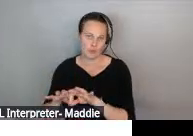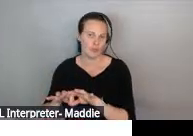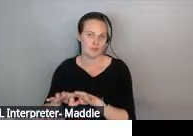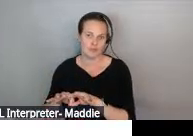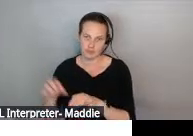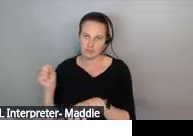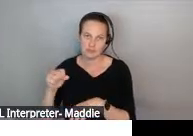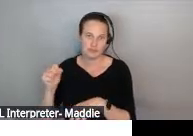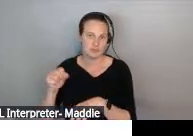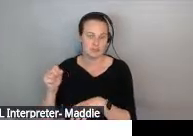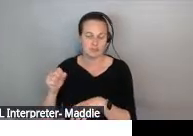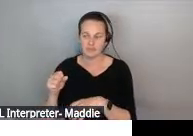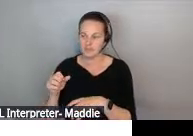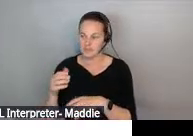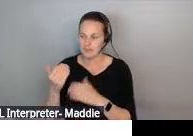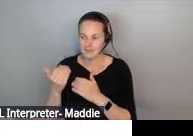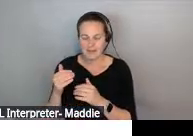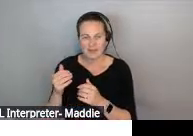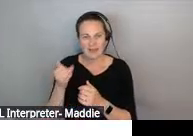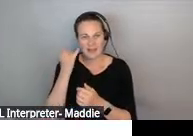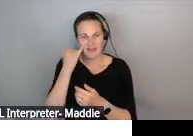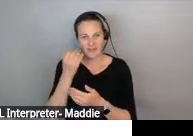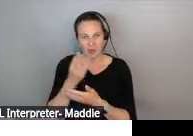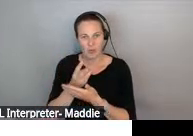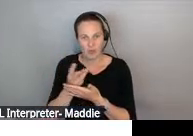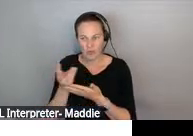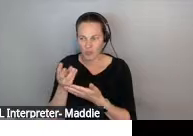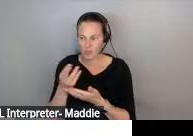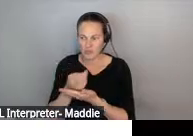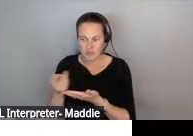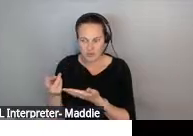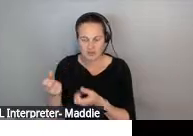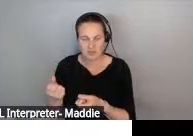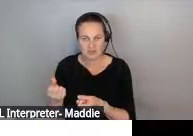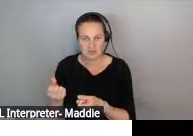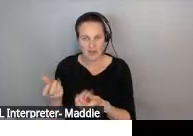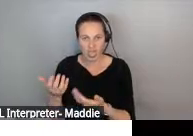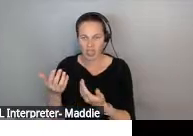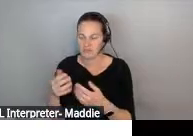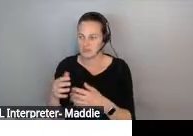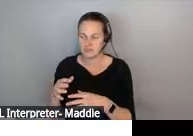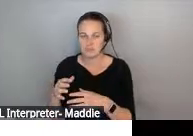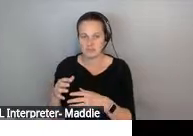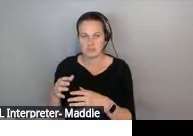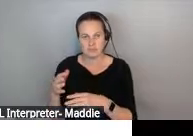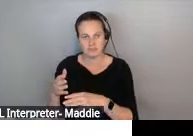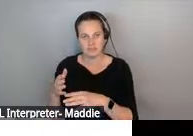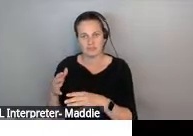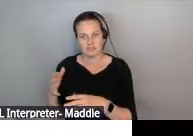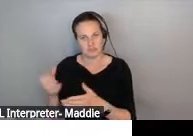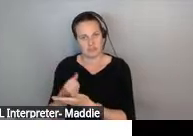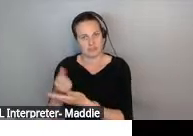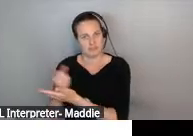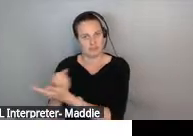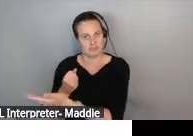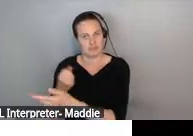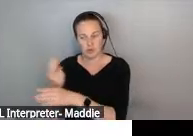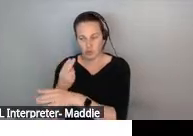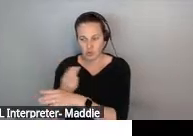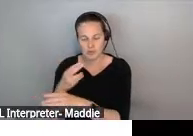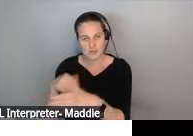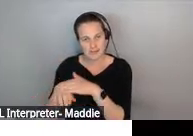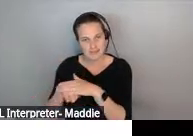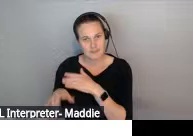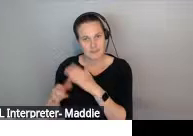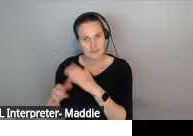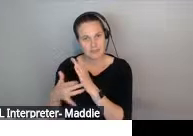limits wasted resources and instructional time. So if we're able to have our student use the educational technology that's already accessible,